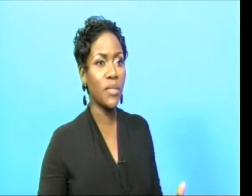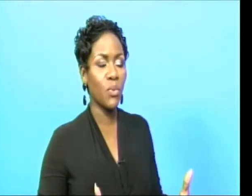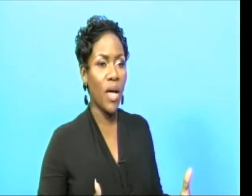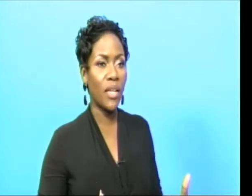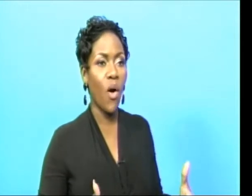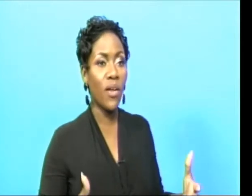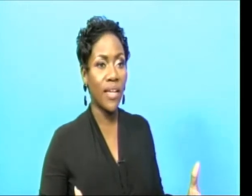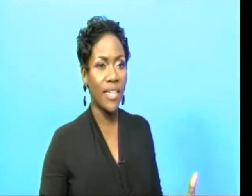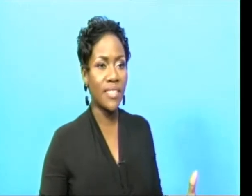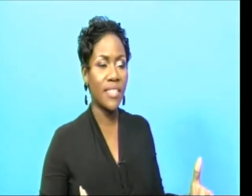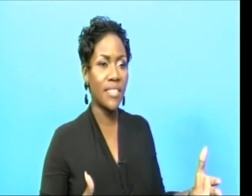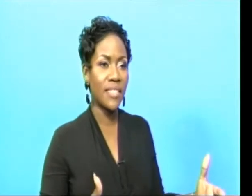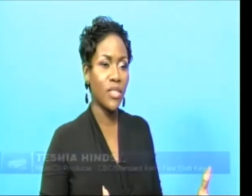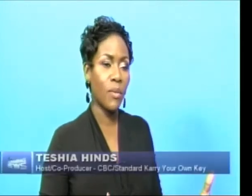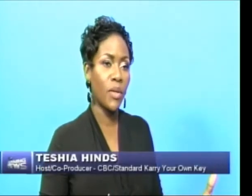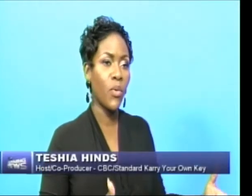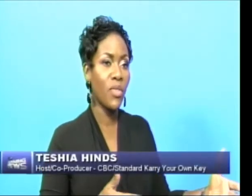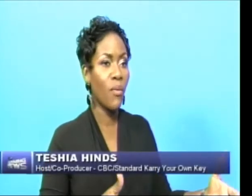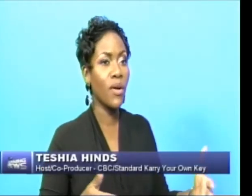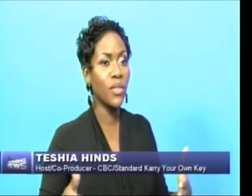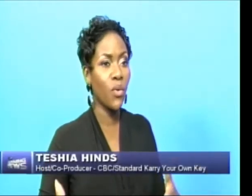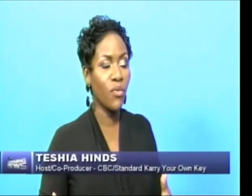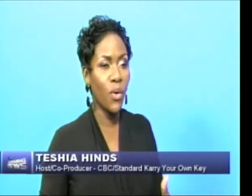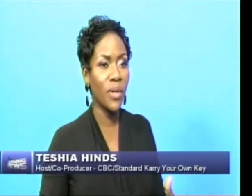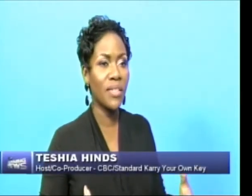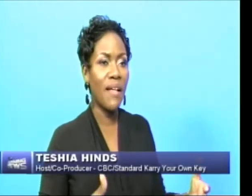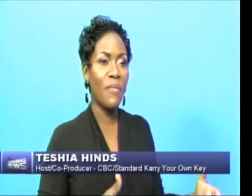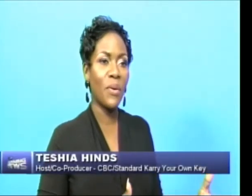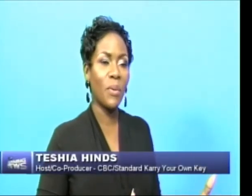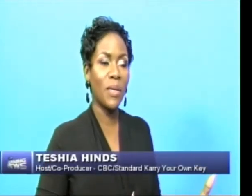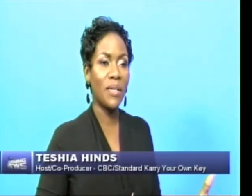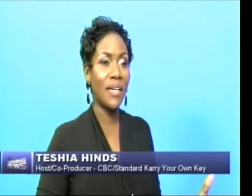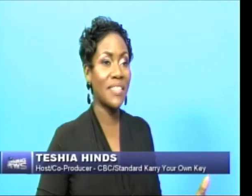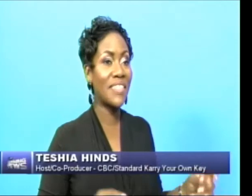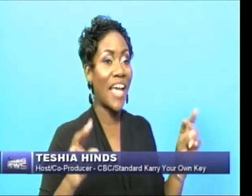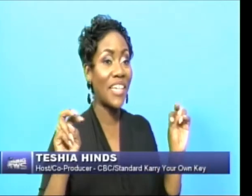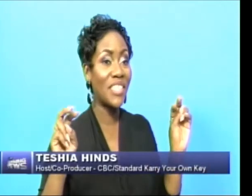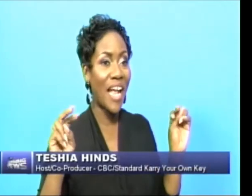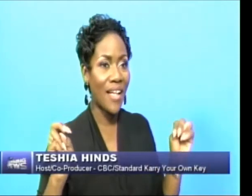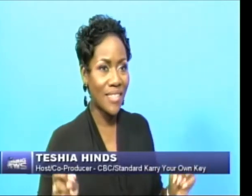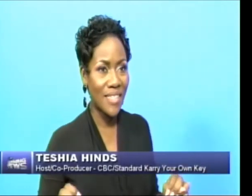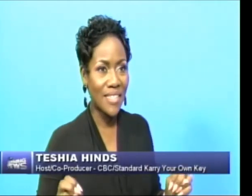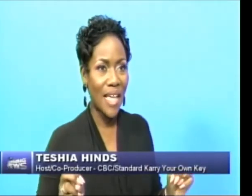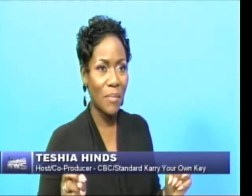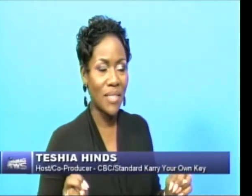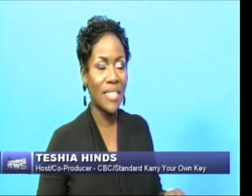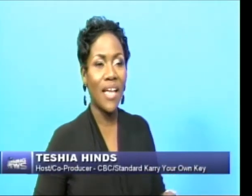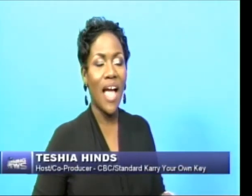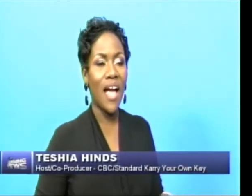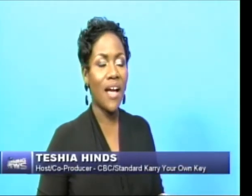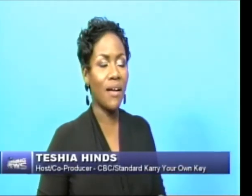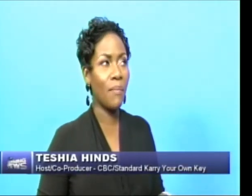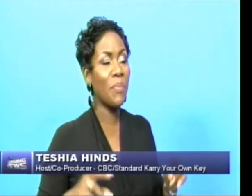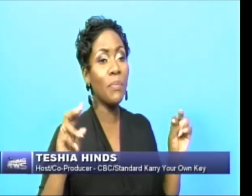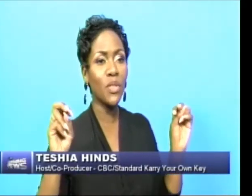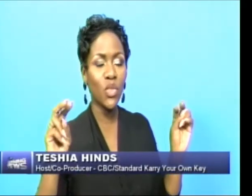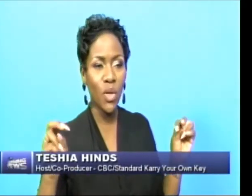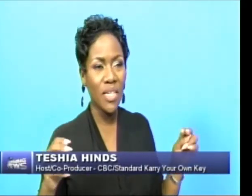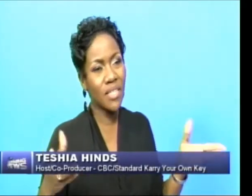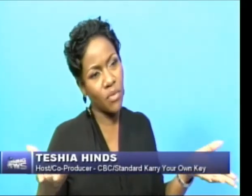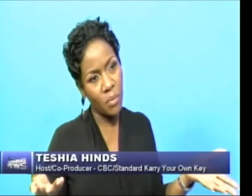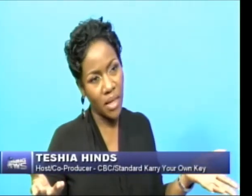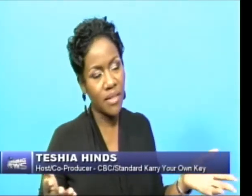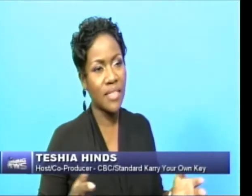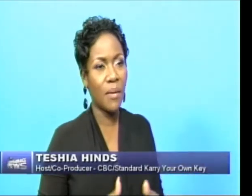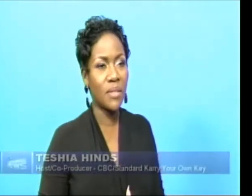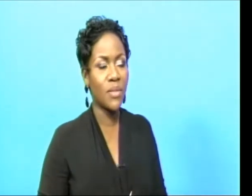vote as well online to determine who they want to go forward. There will be a second chances segment, a people's choice,